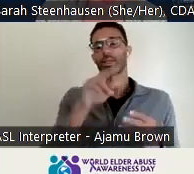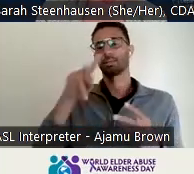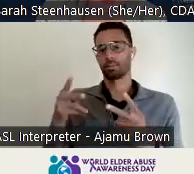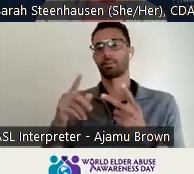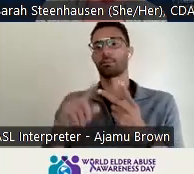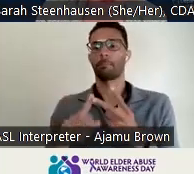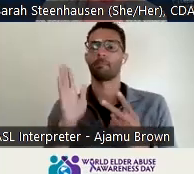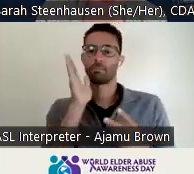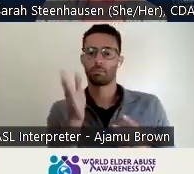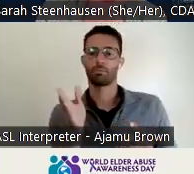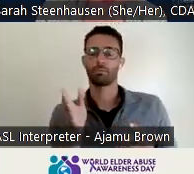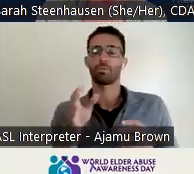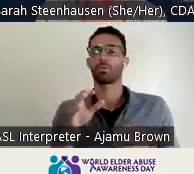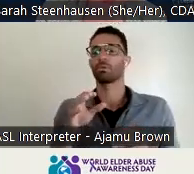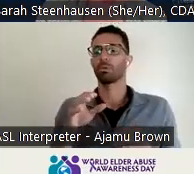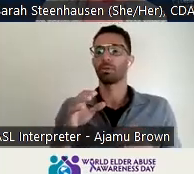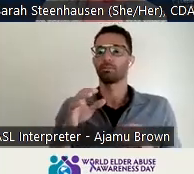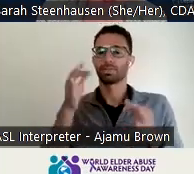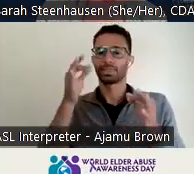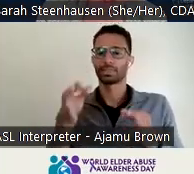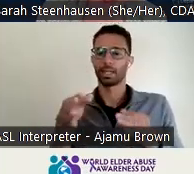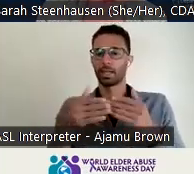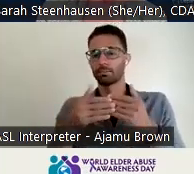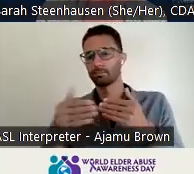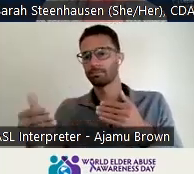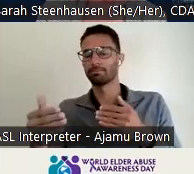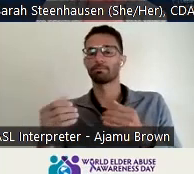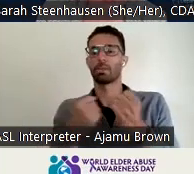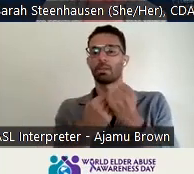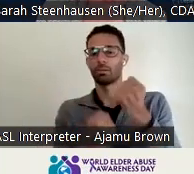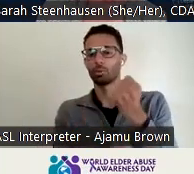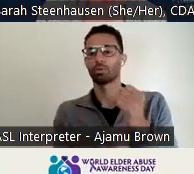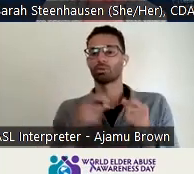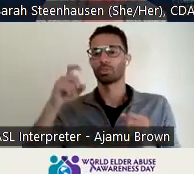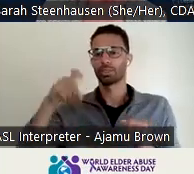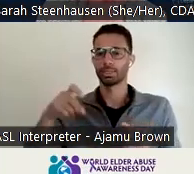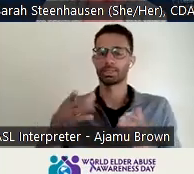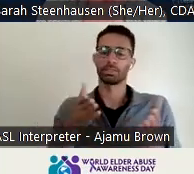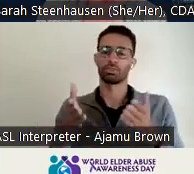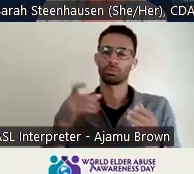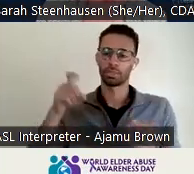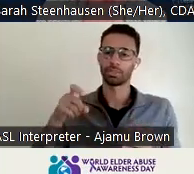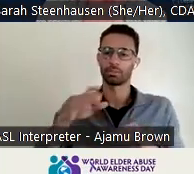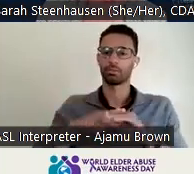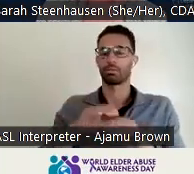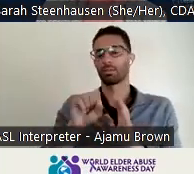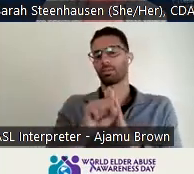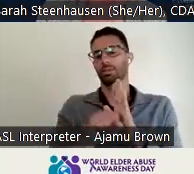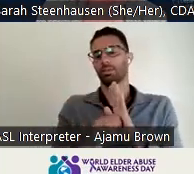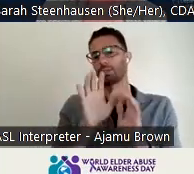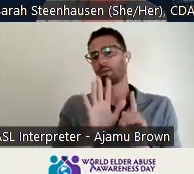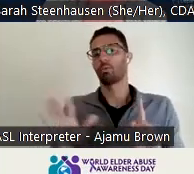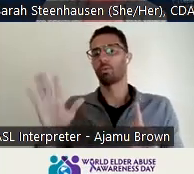development of a roadmap to build out our infrastructure and meet the service needs on a statewide basis.